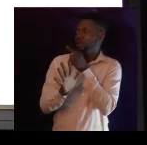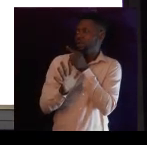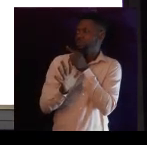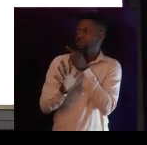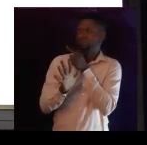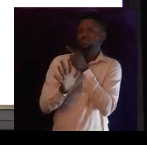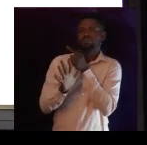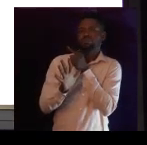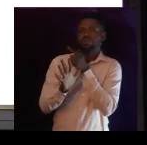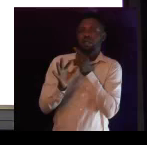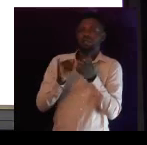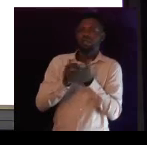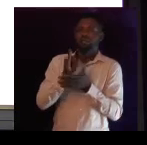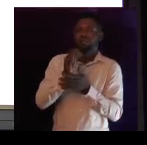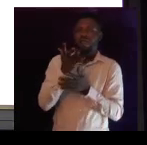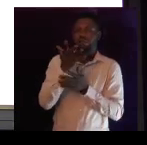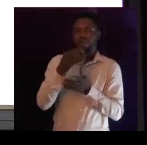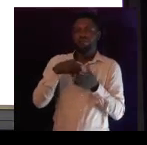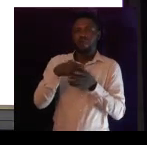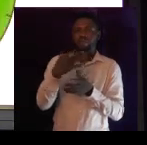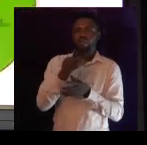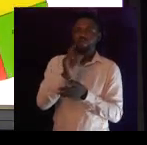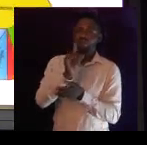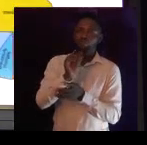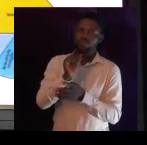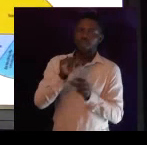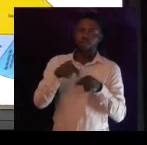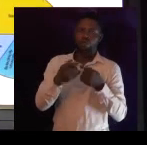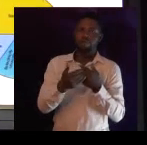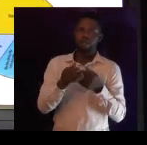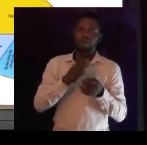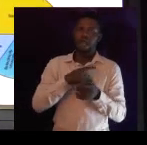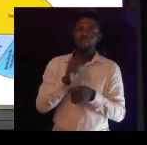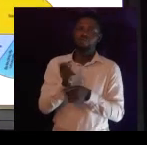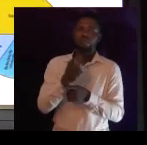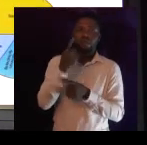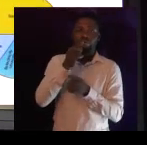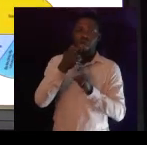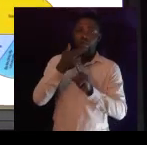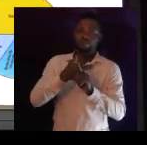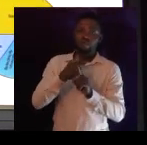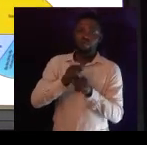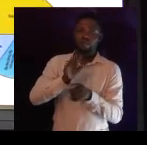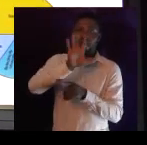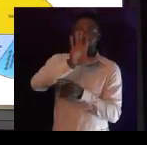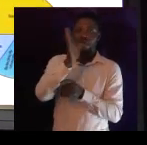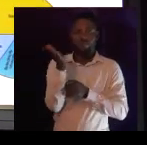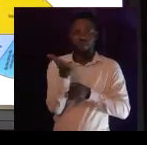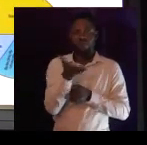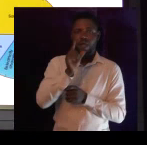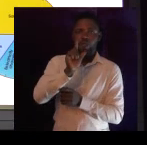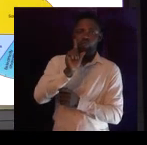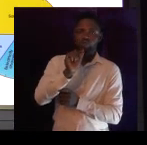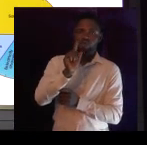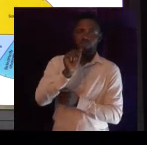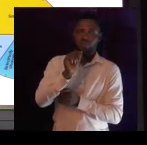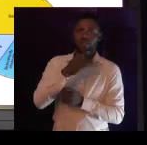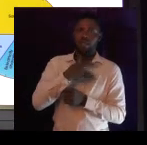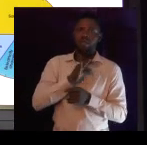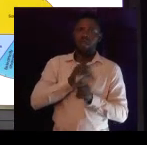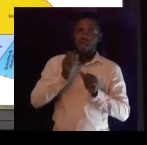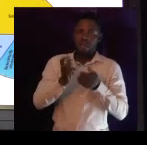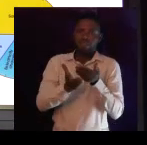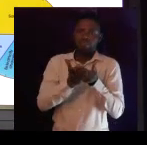4, 5. That is 5 out of 20. So I go back and write for rent 5 all over 20. Then I